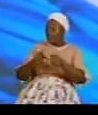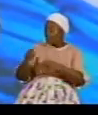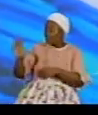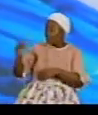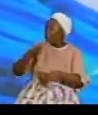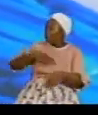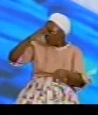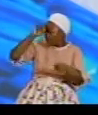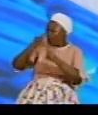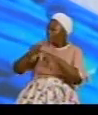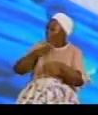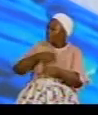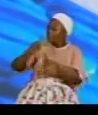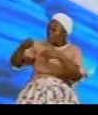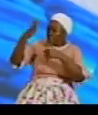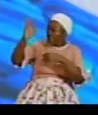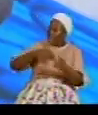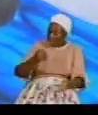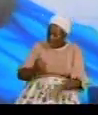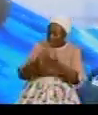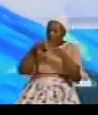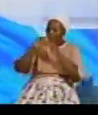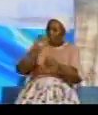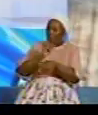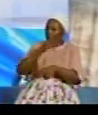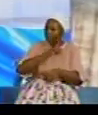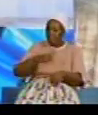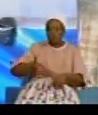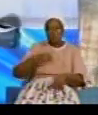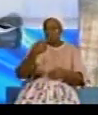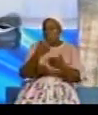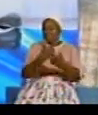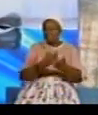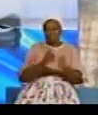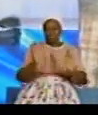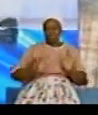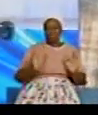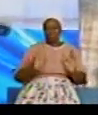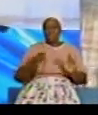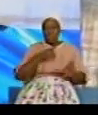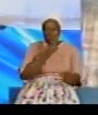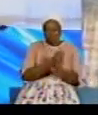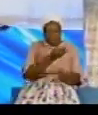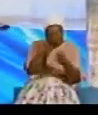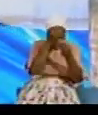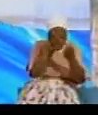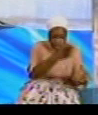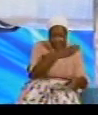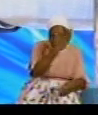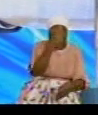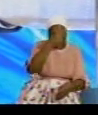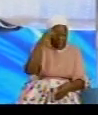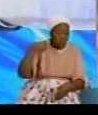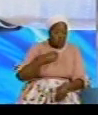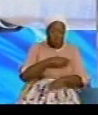We're able to do that because we're obeying the scriptures. If anyone then will